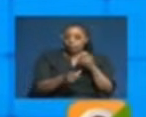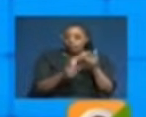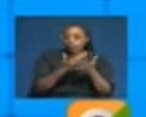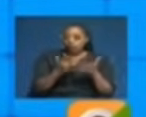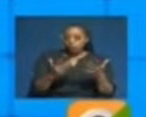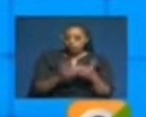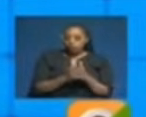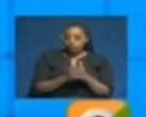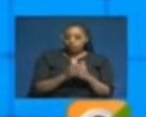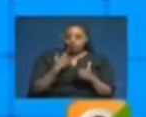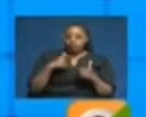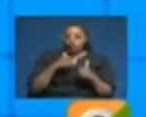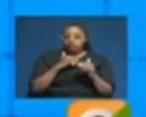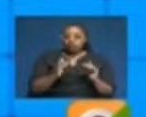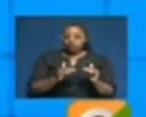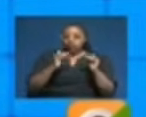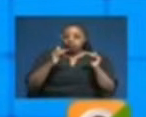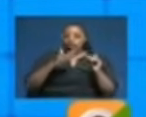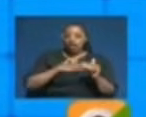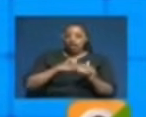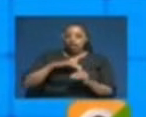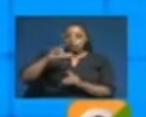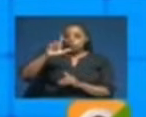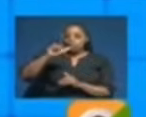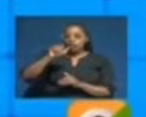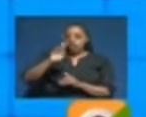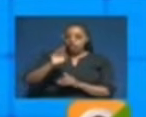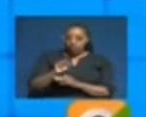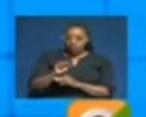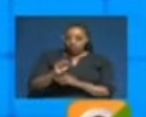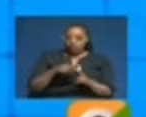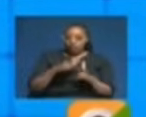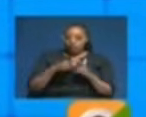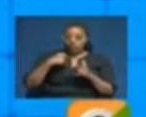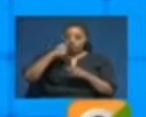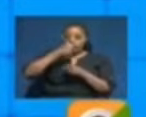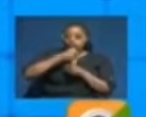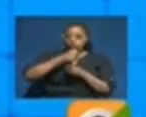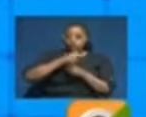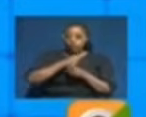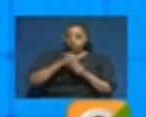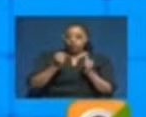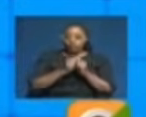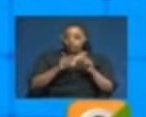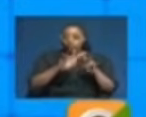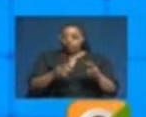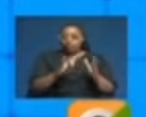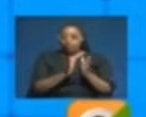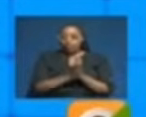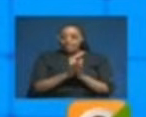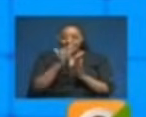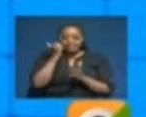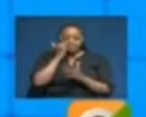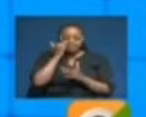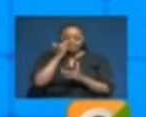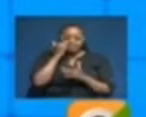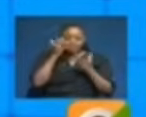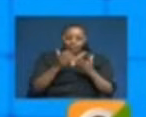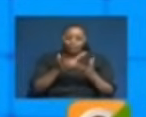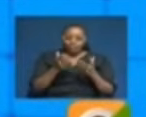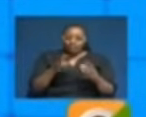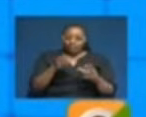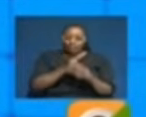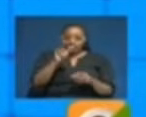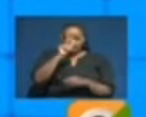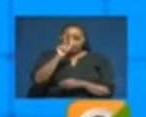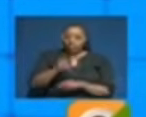are scaling our laboratories. We are dealing with surveillance and epidemics in our region, in our